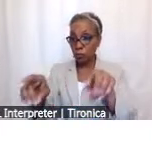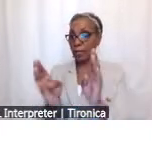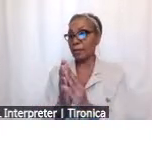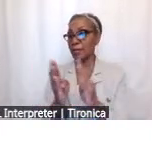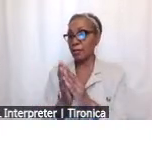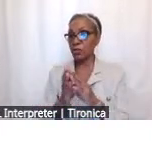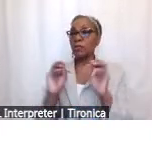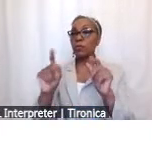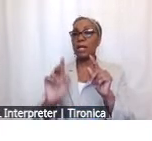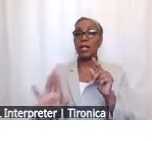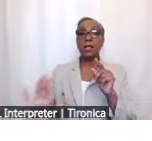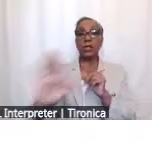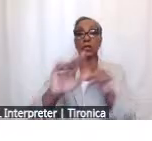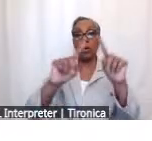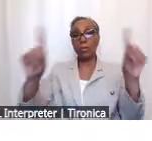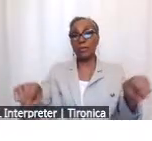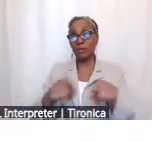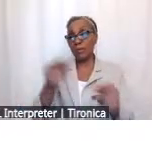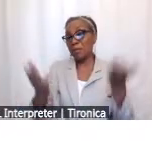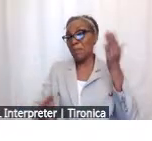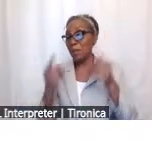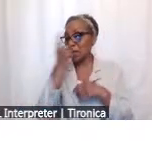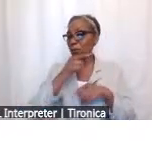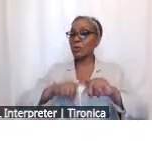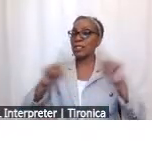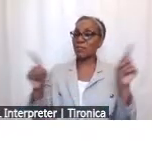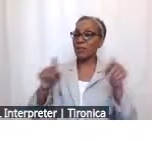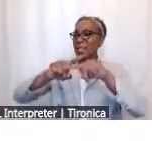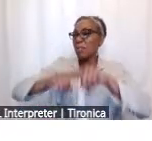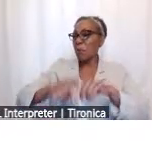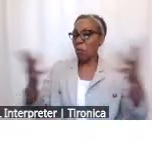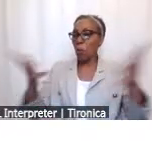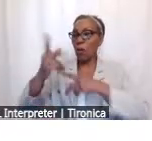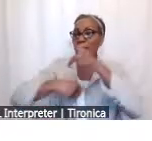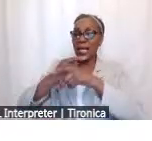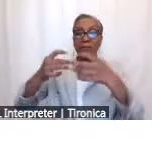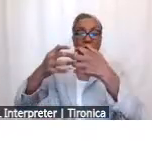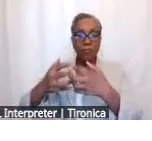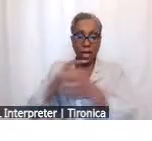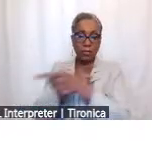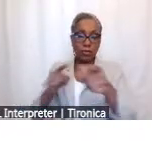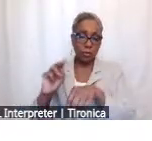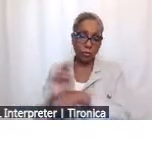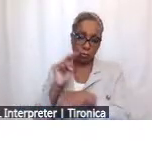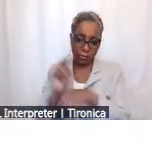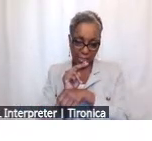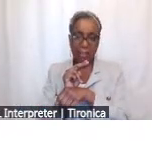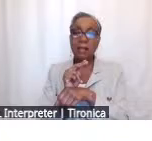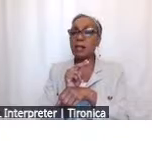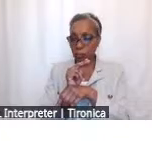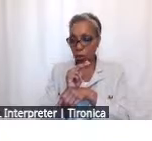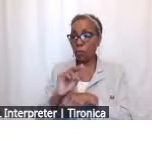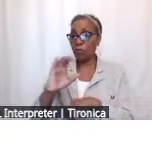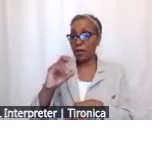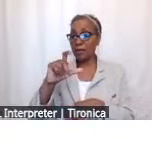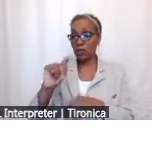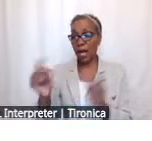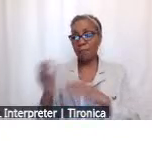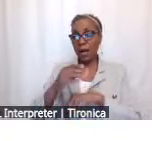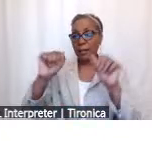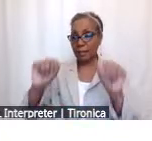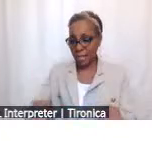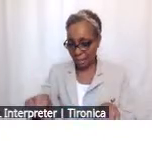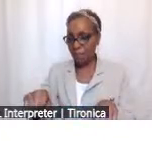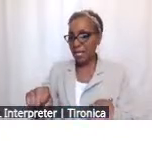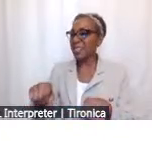Your screen might look a little different depending on what kind of device you're using. Usually the chat box can be found at